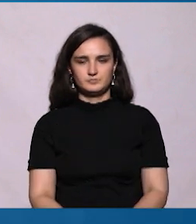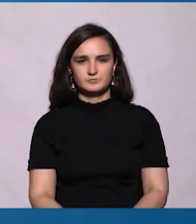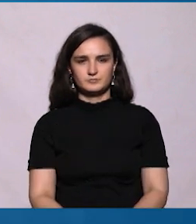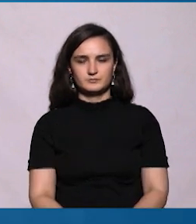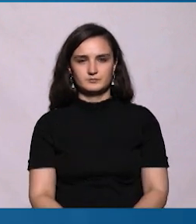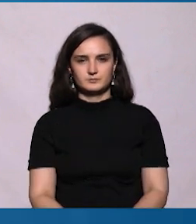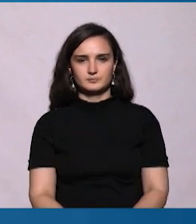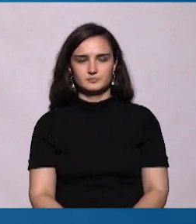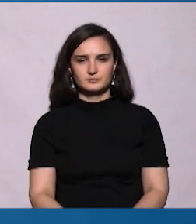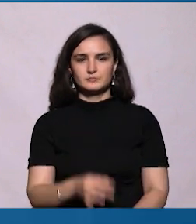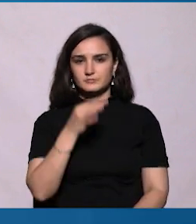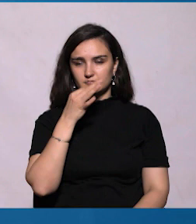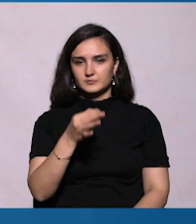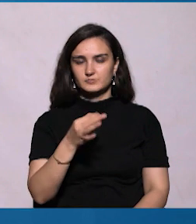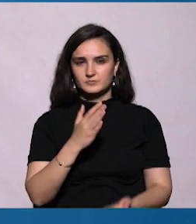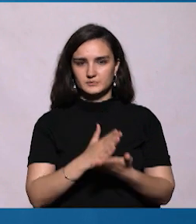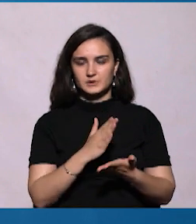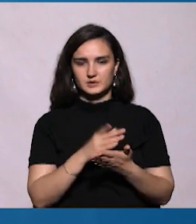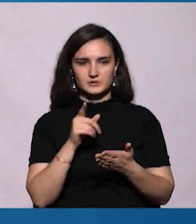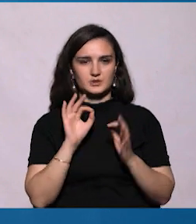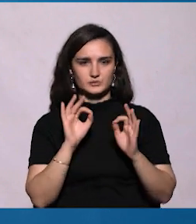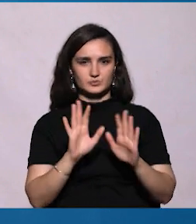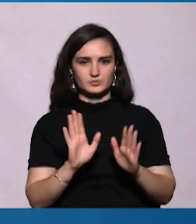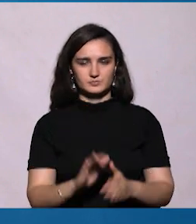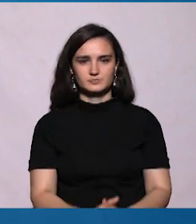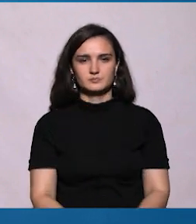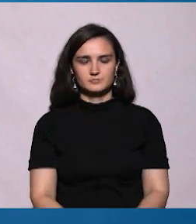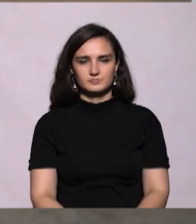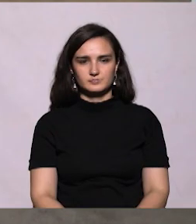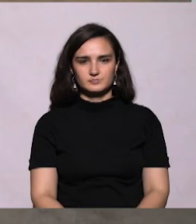And we are right. The answer is false.